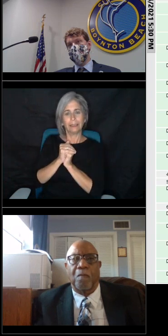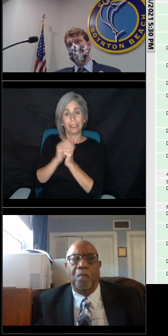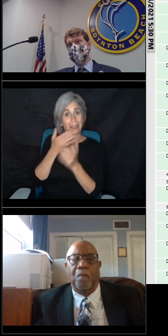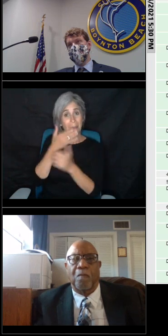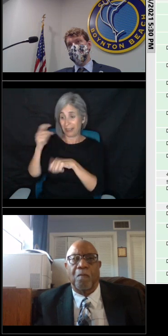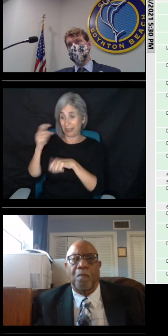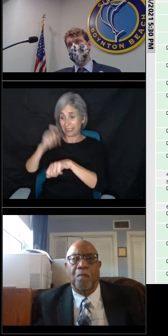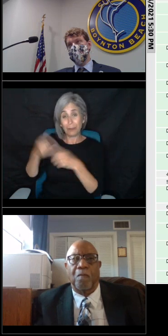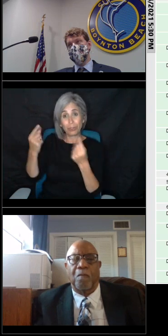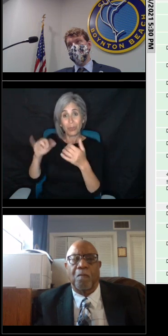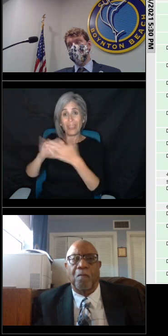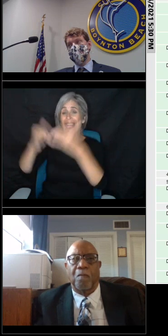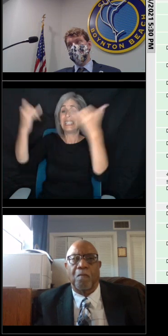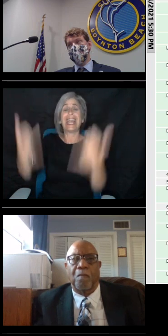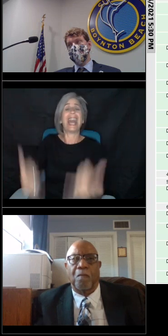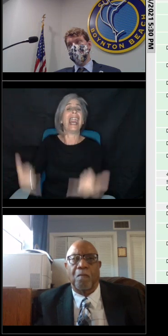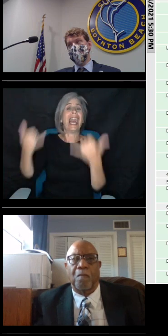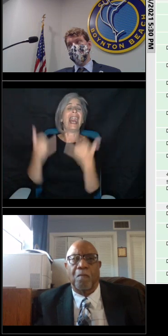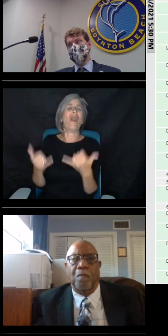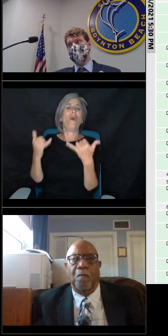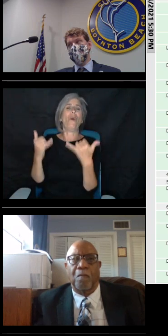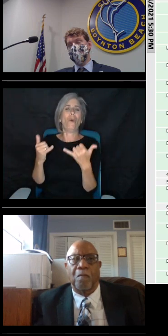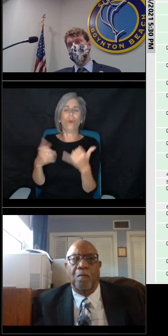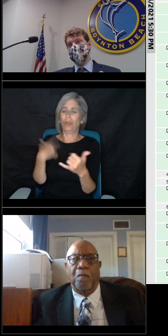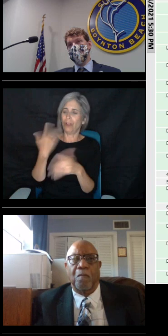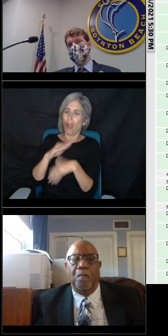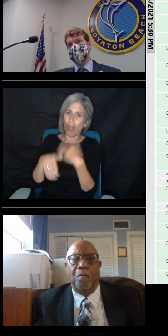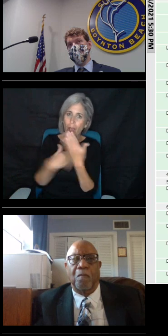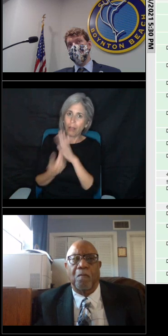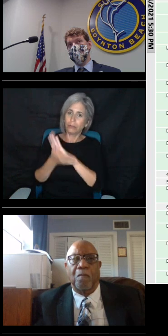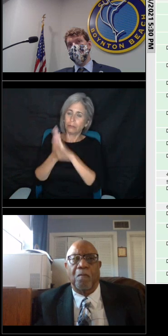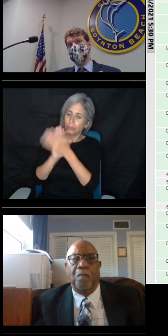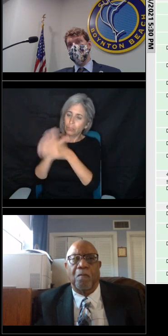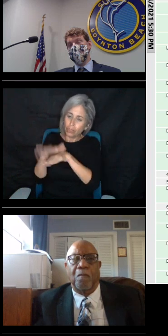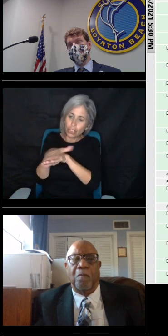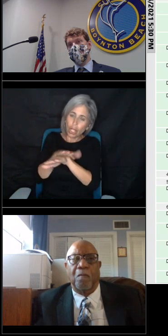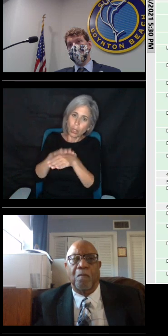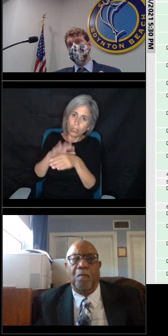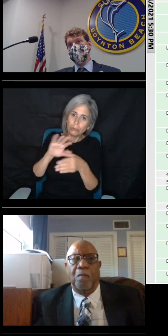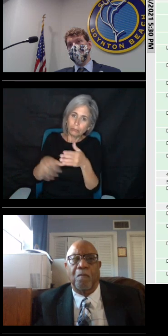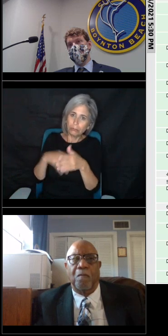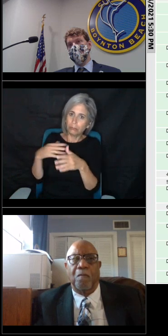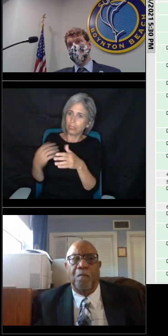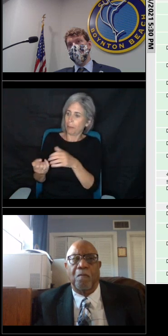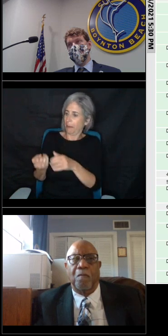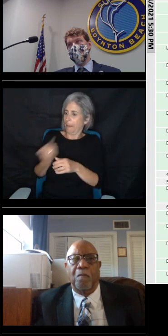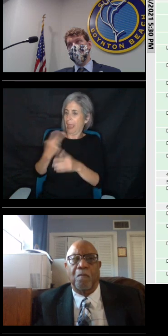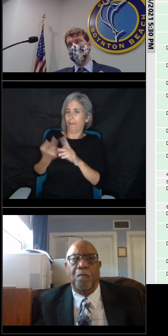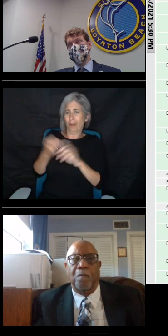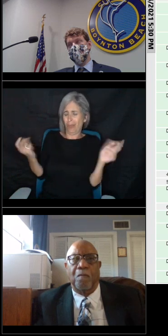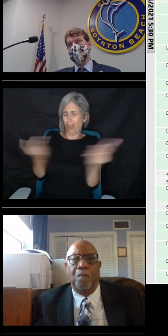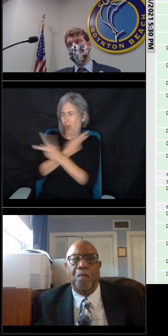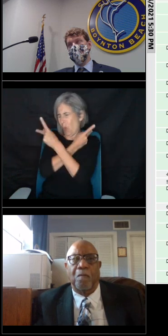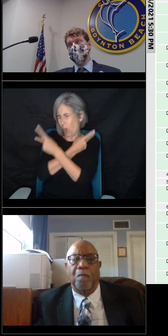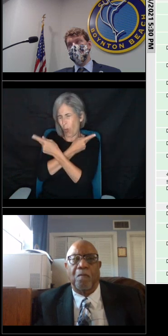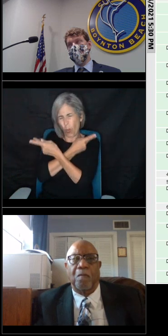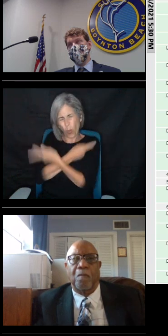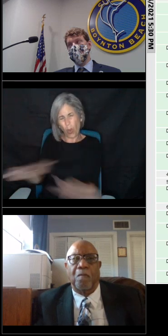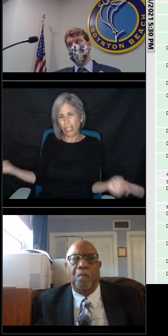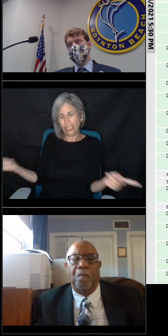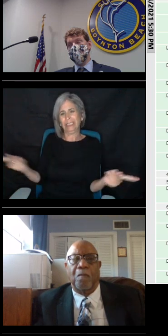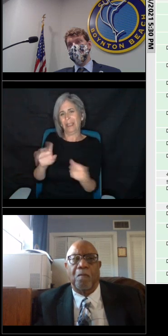that than now, as we all slowly begin to emerge from the worst pandemic any of us has ever